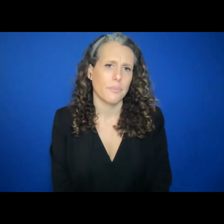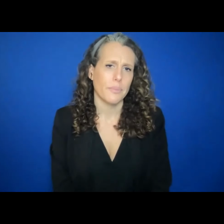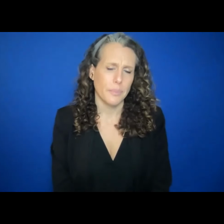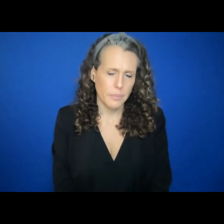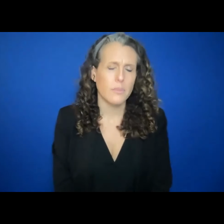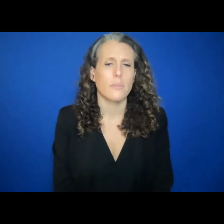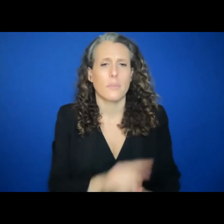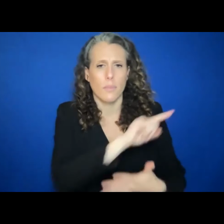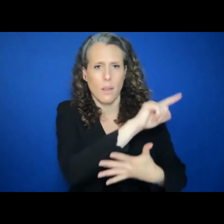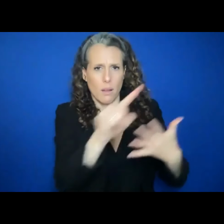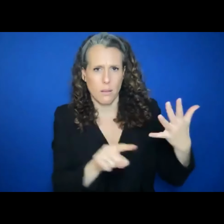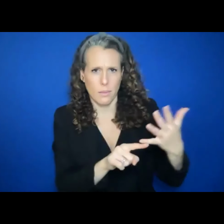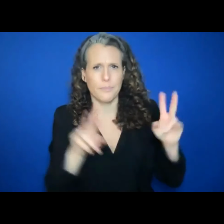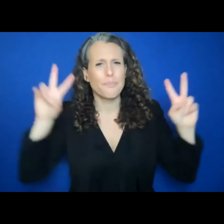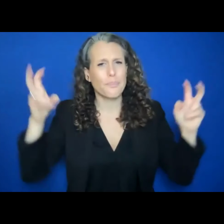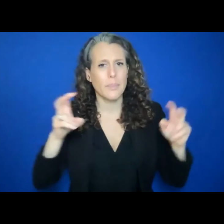to is what we call big data.